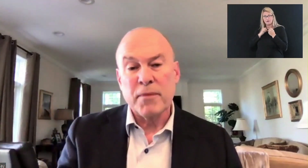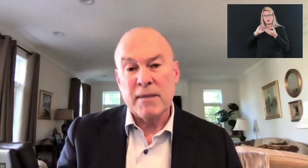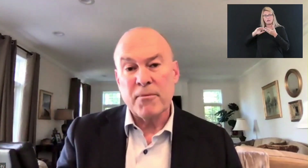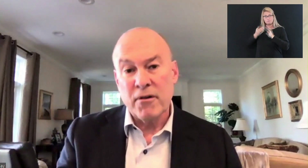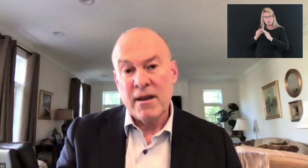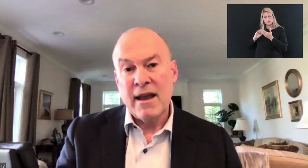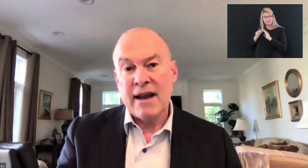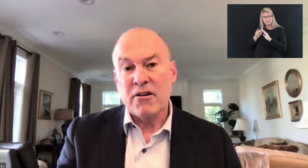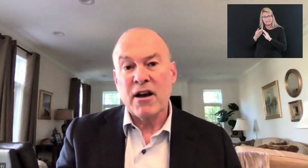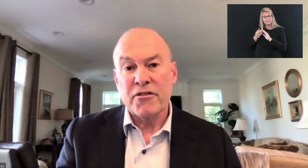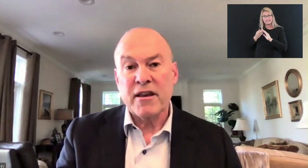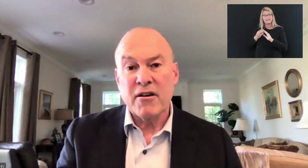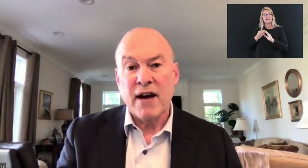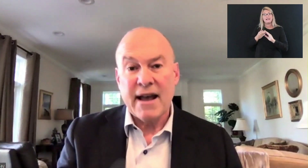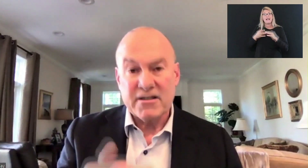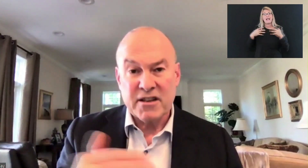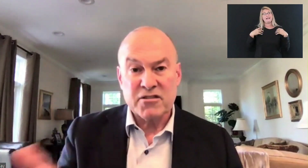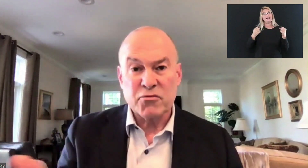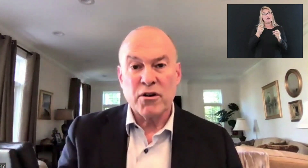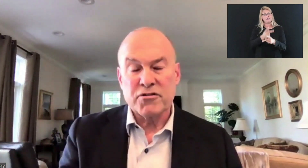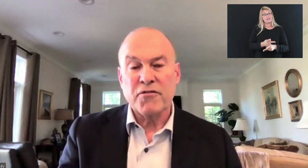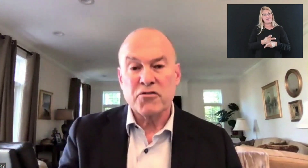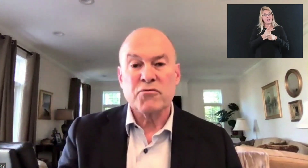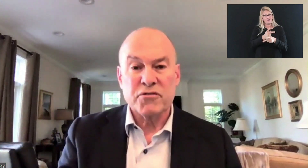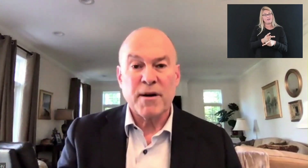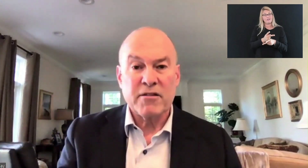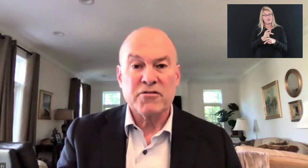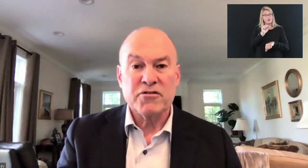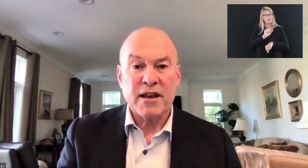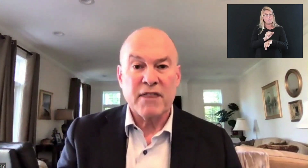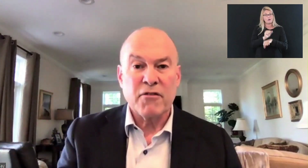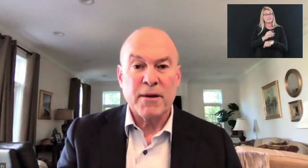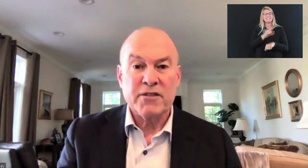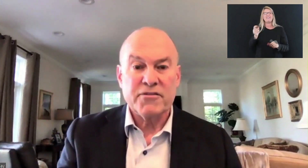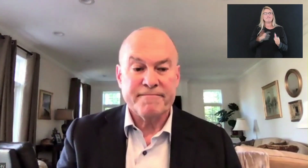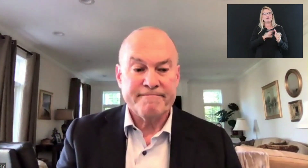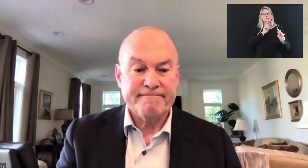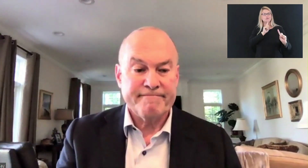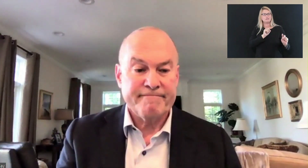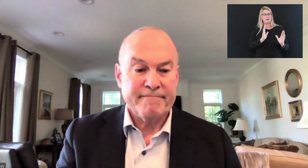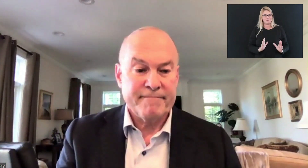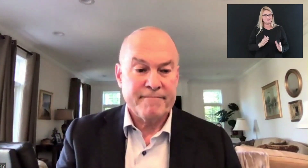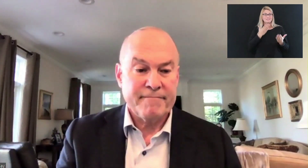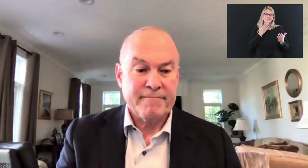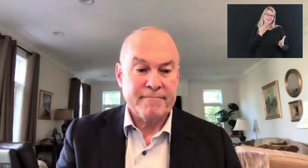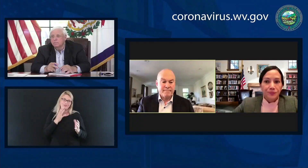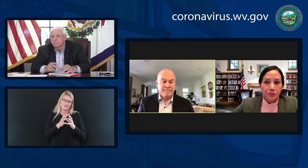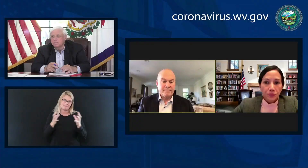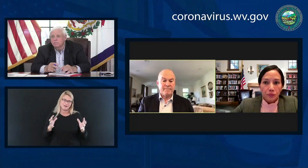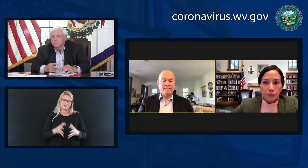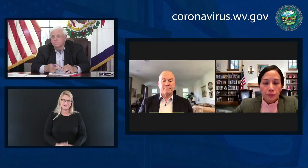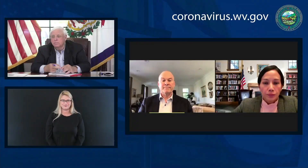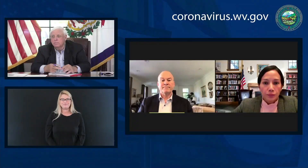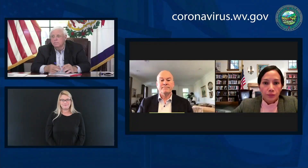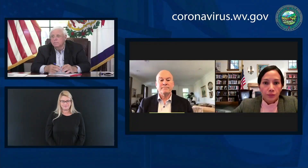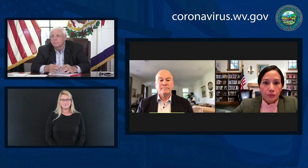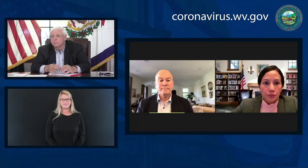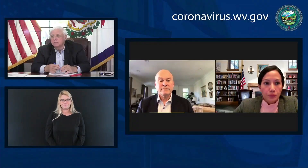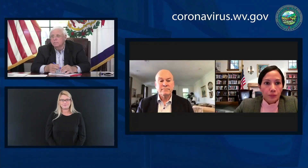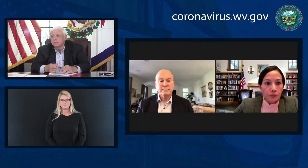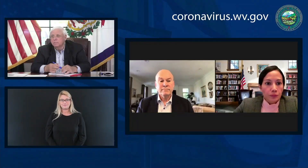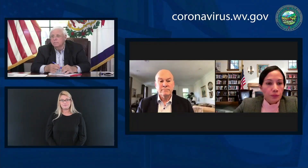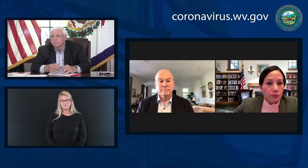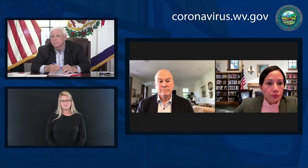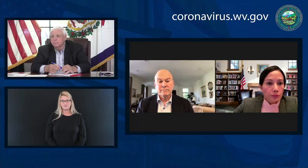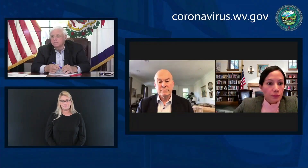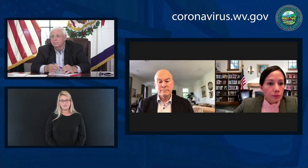vulnerable people, and our healthcare assets, as well as our first responders. So thank you very much. Great. Thank you, Dr. Marsh. Major General